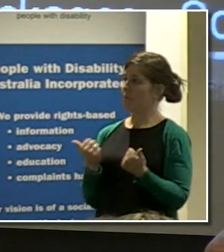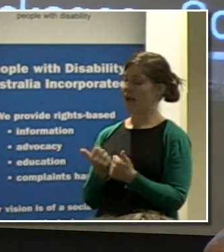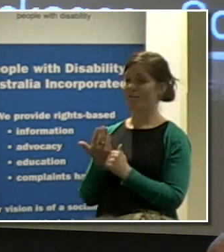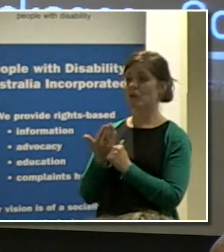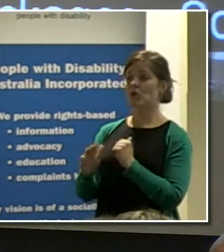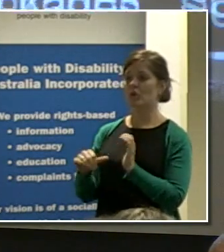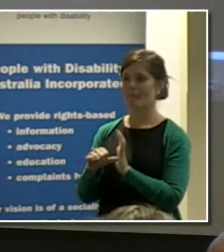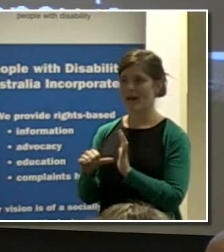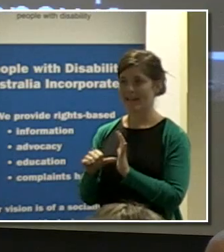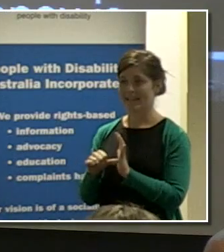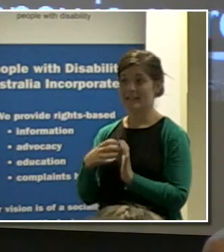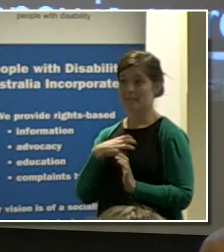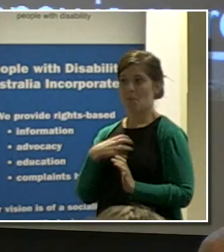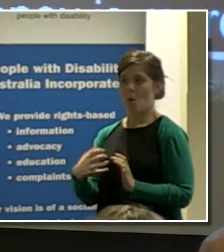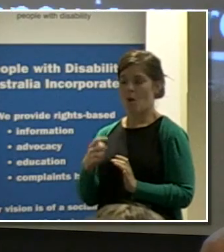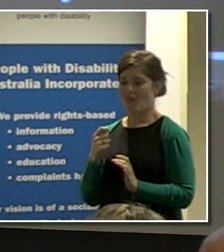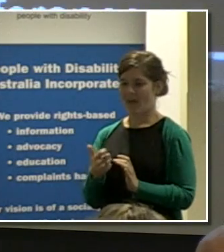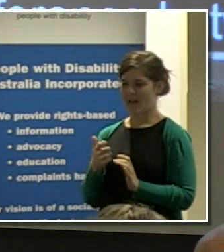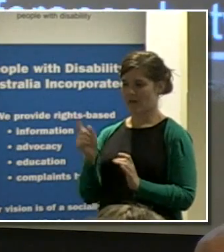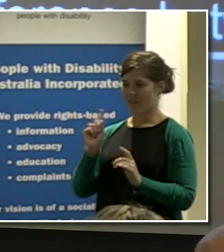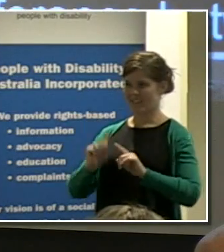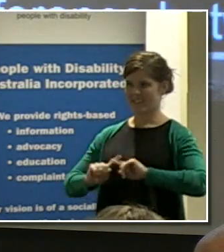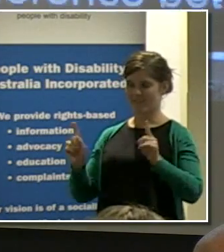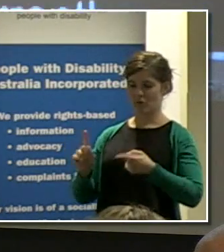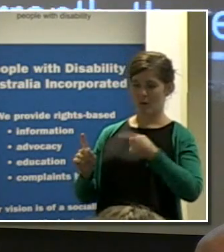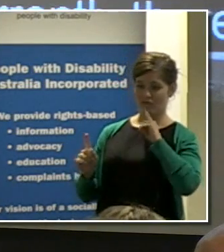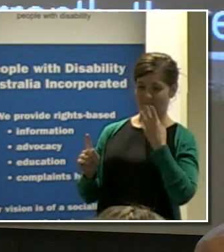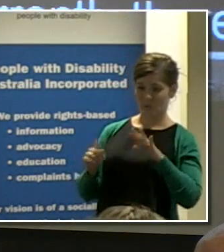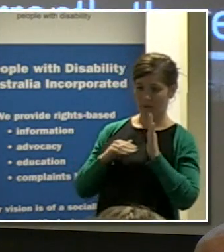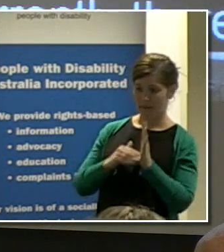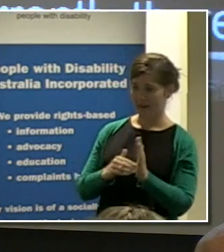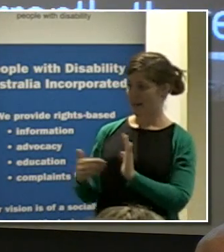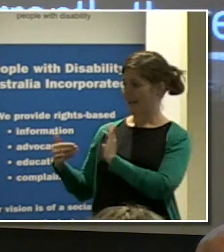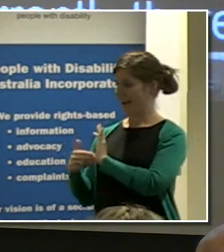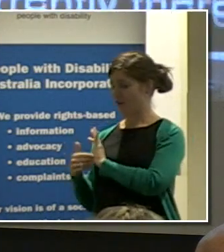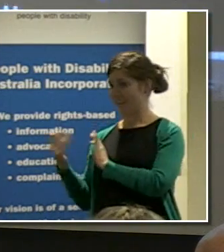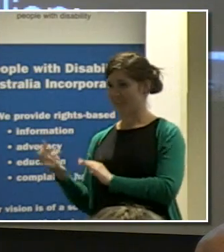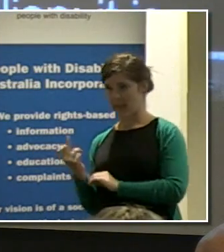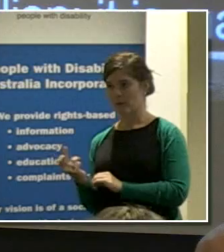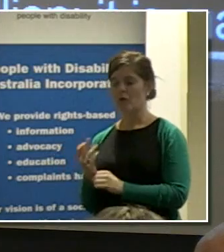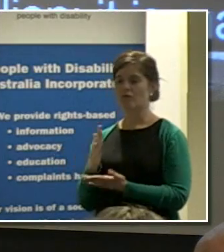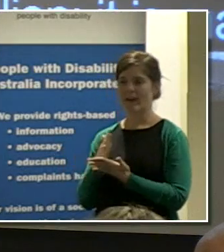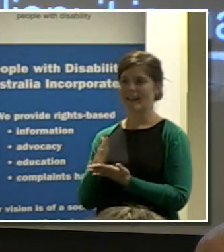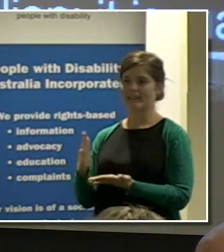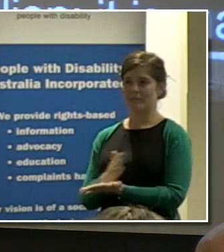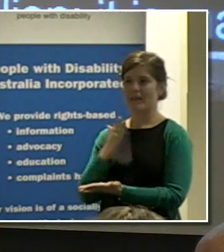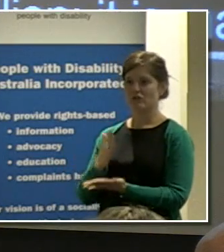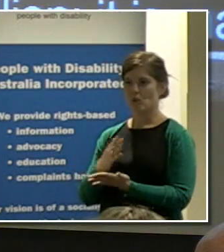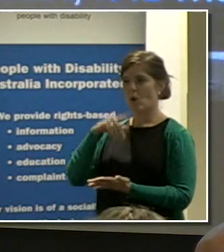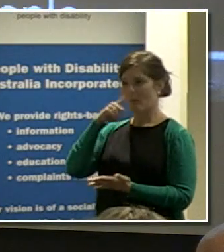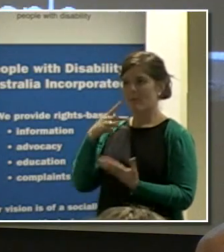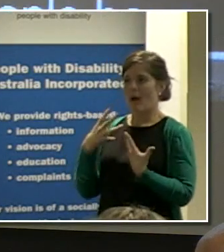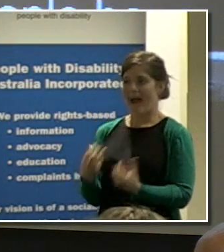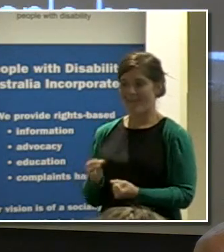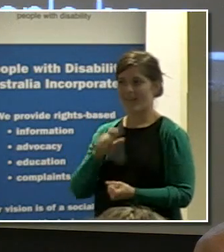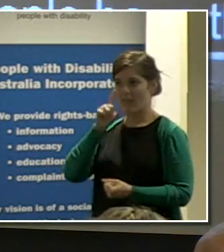the difference between what's currently there and the $140 million. It is making sure that people have that ability